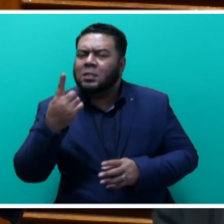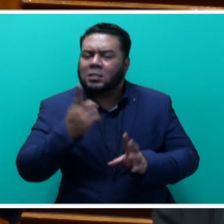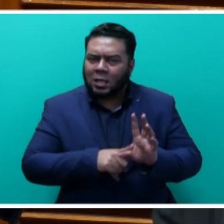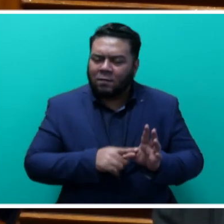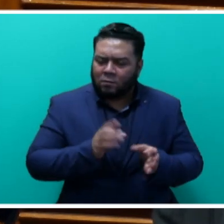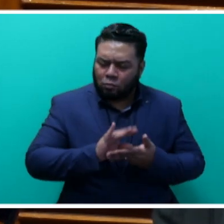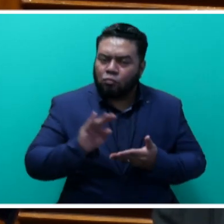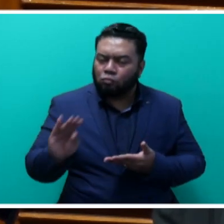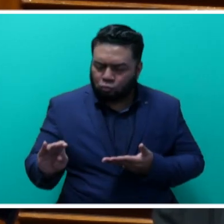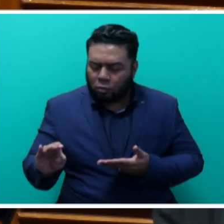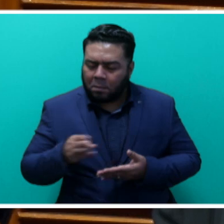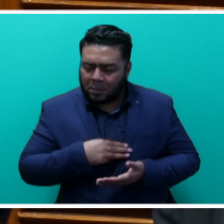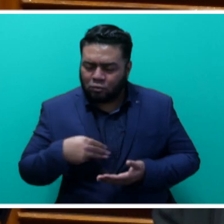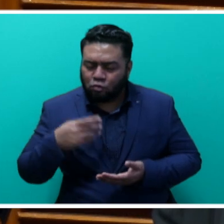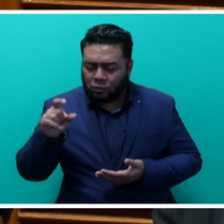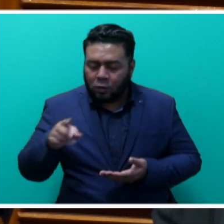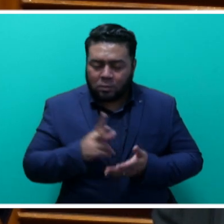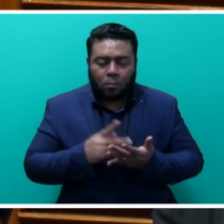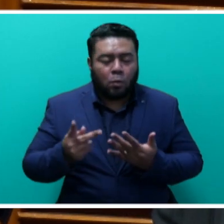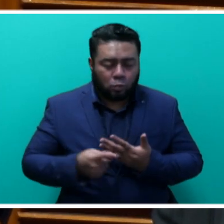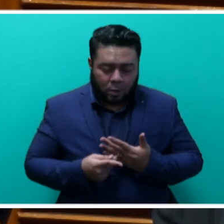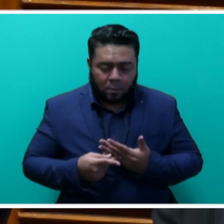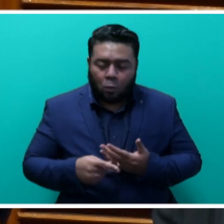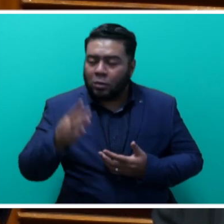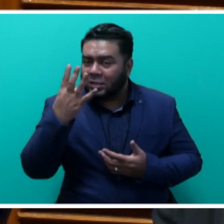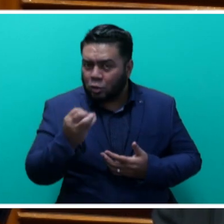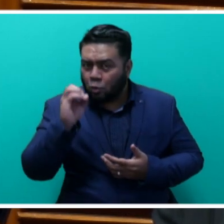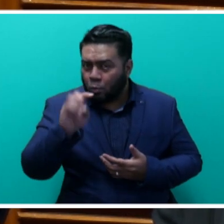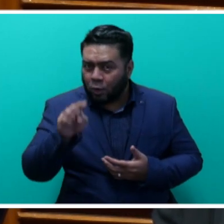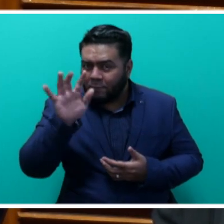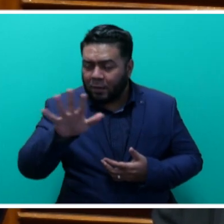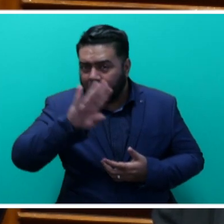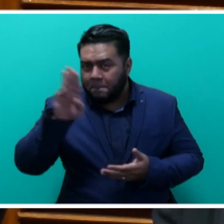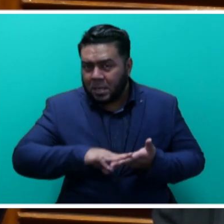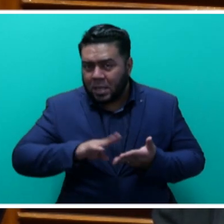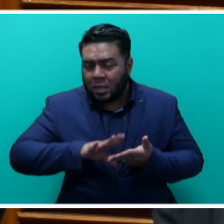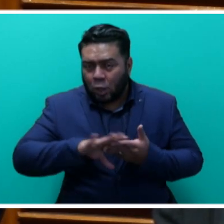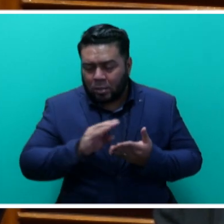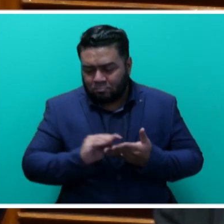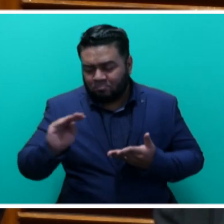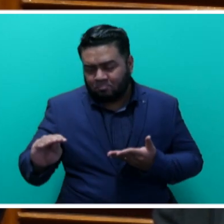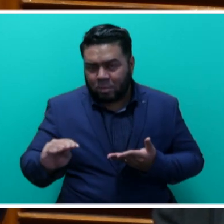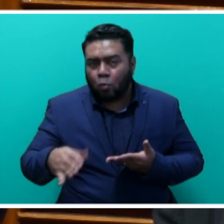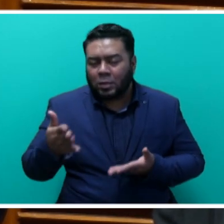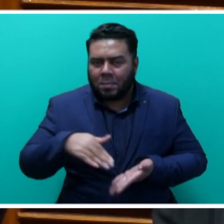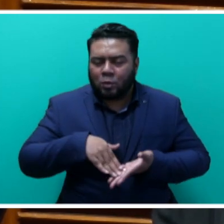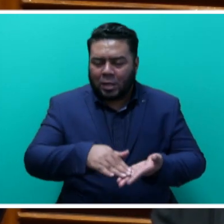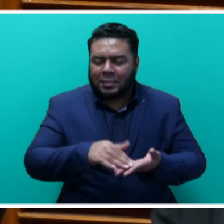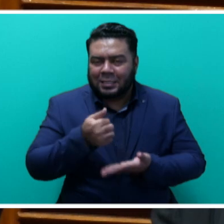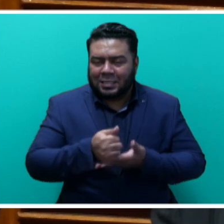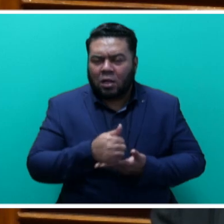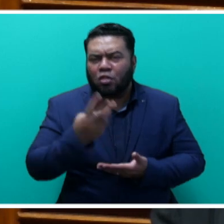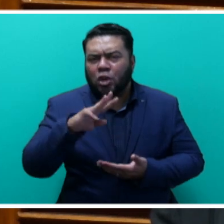allocated a budget for this program. With $0.5 million allocated, the Ministry was able to assist 39